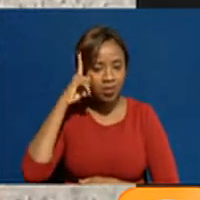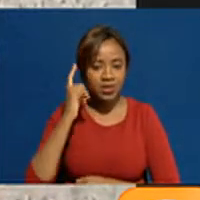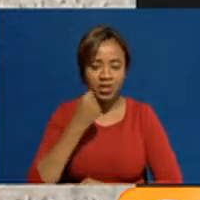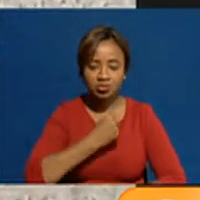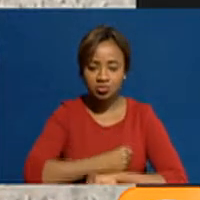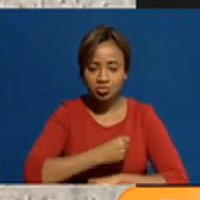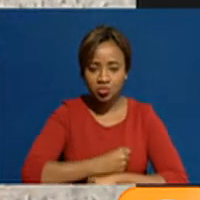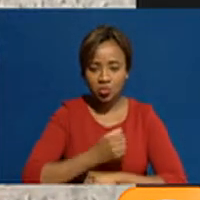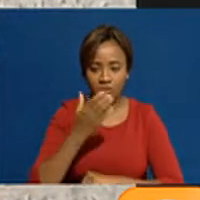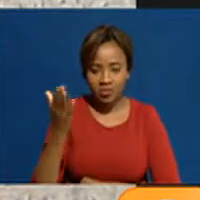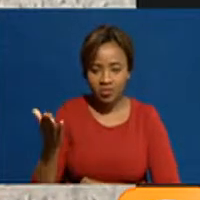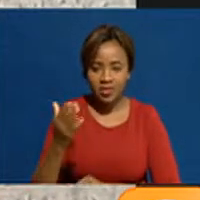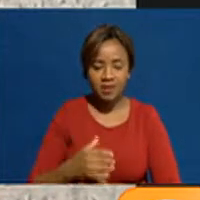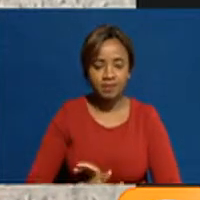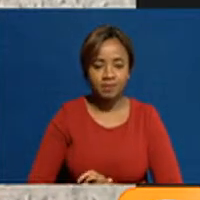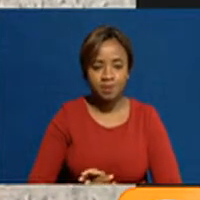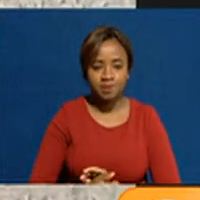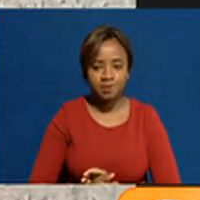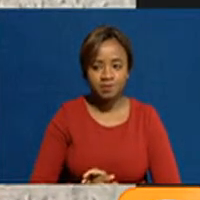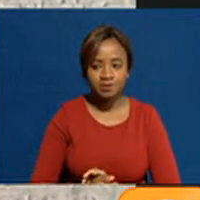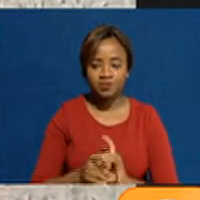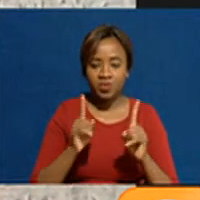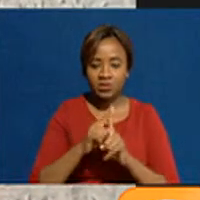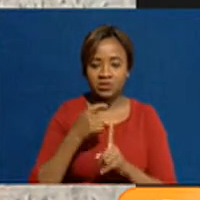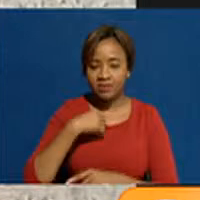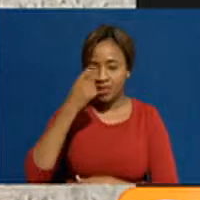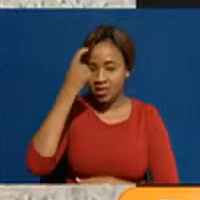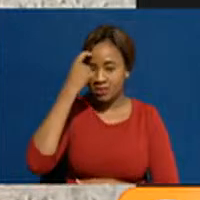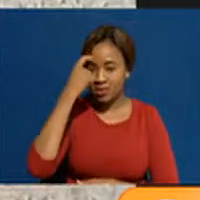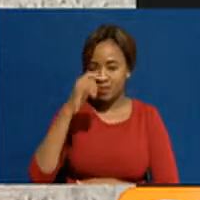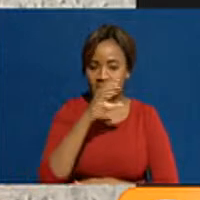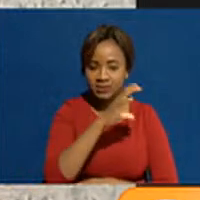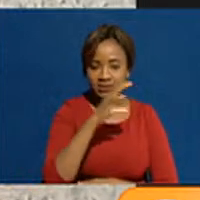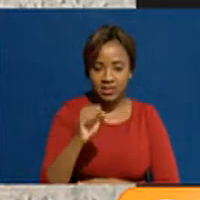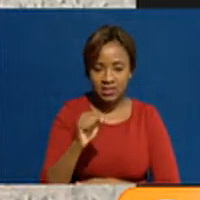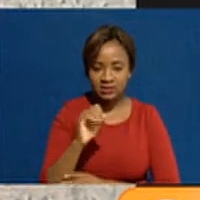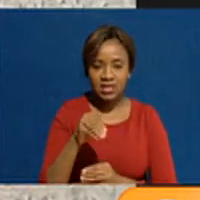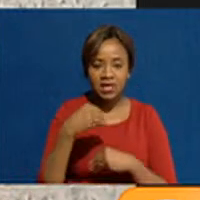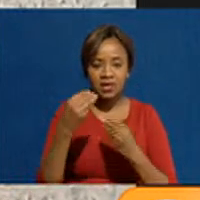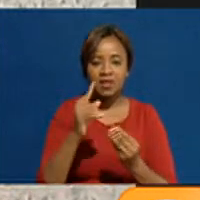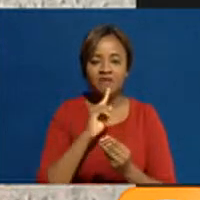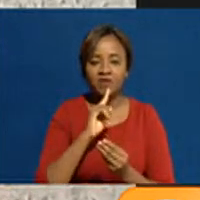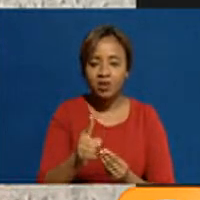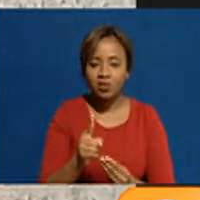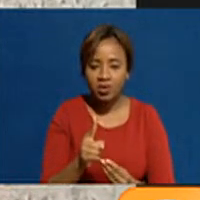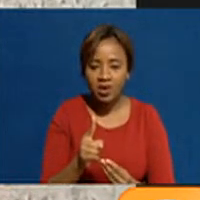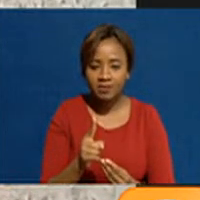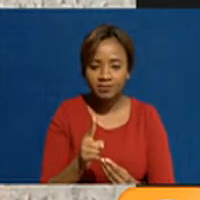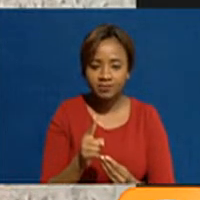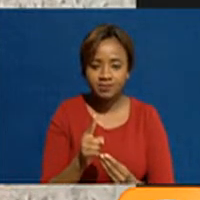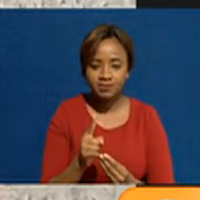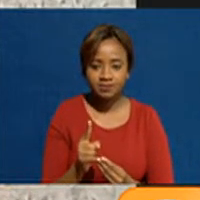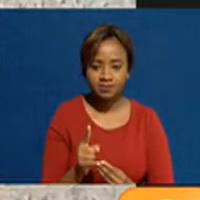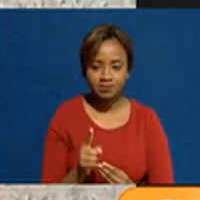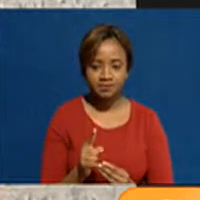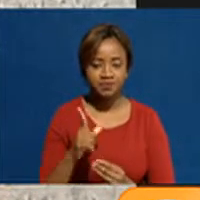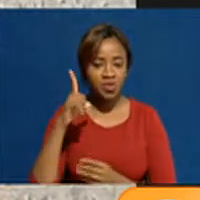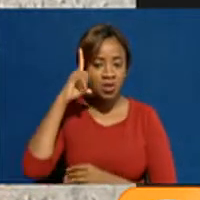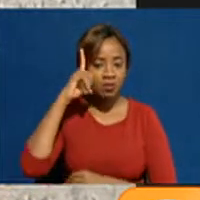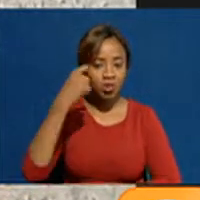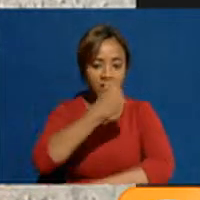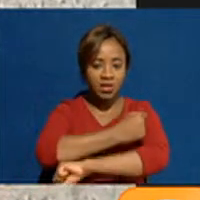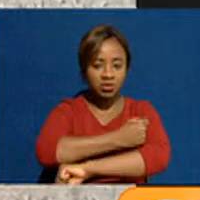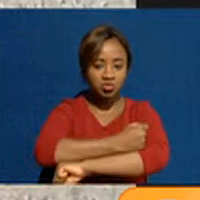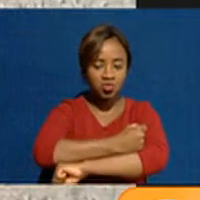and I remember there's a time the CS had given a directive that the boarding schools for